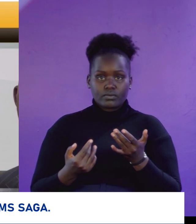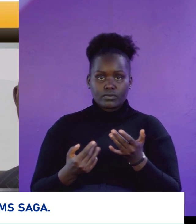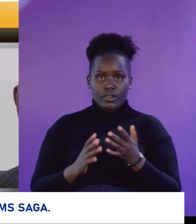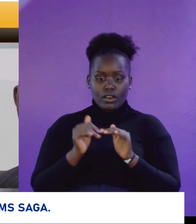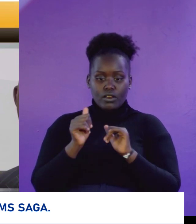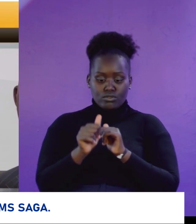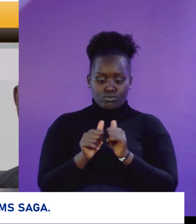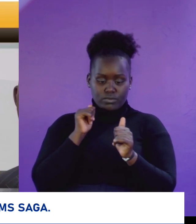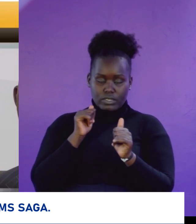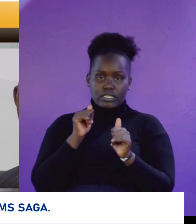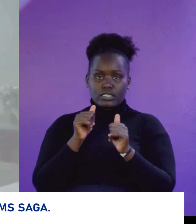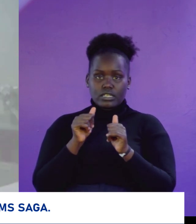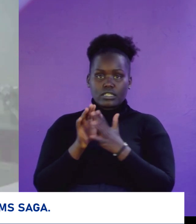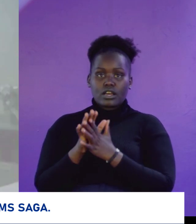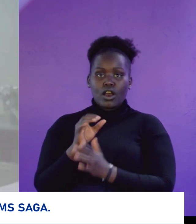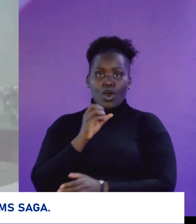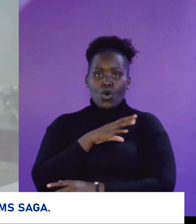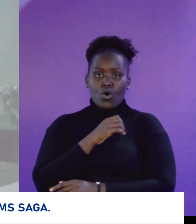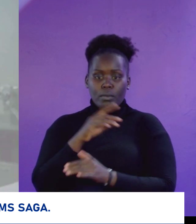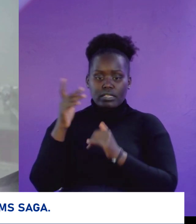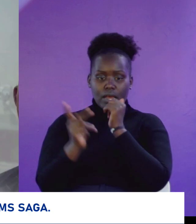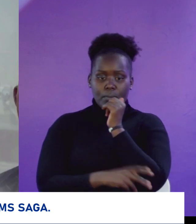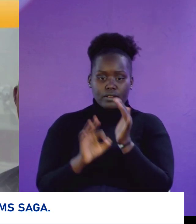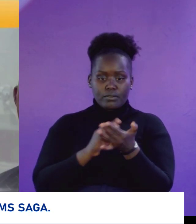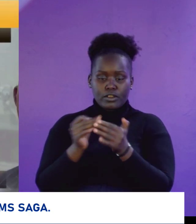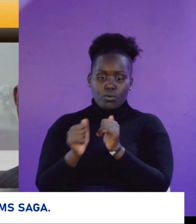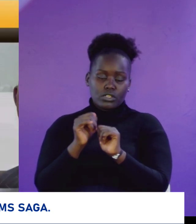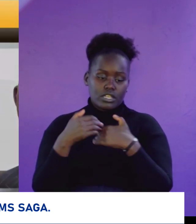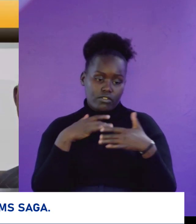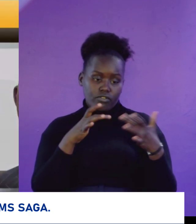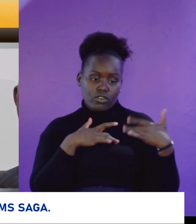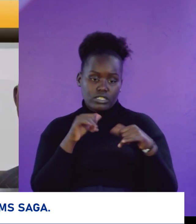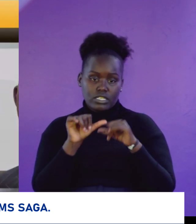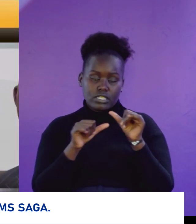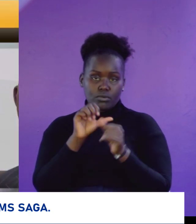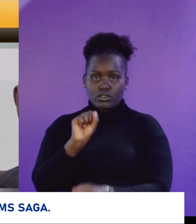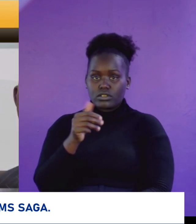reject claims, punishing facilities that raise concerns about SHA.